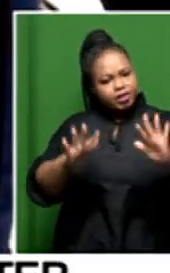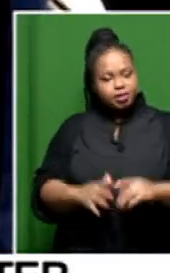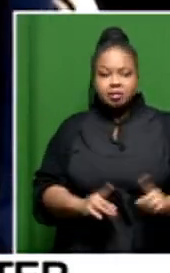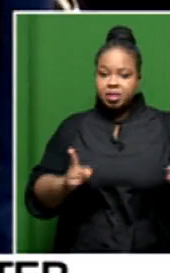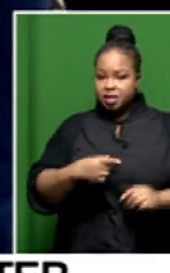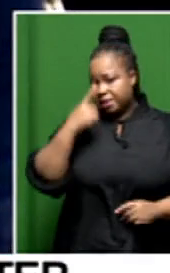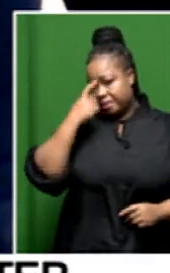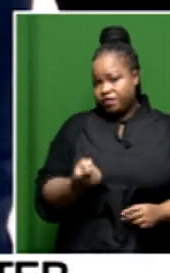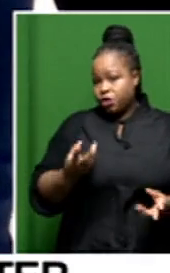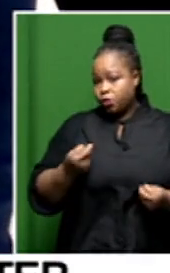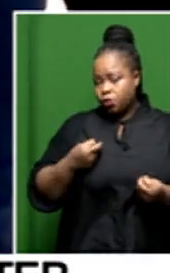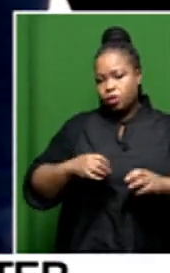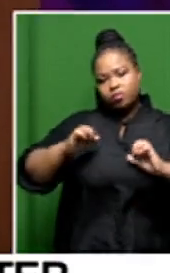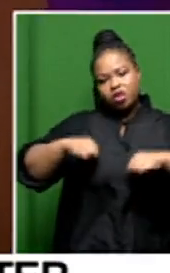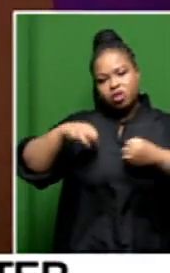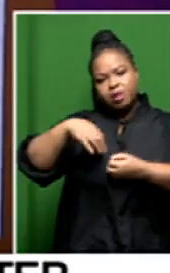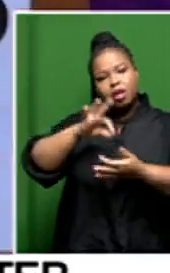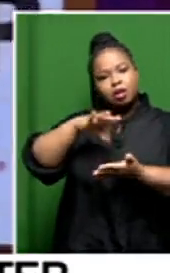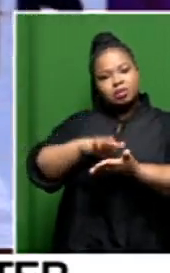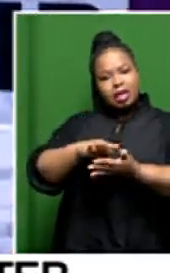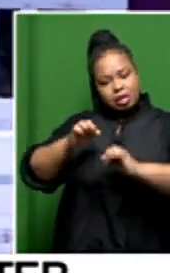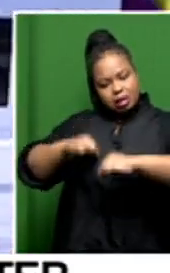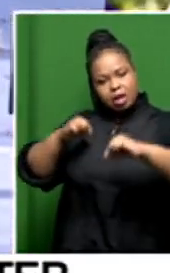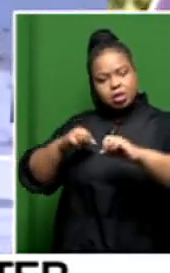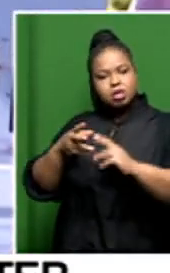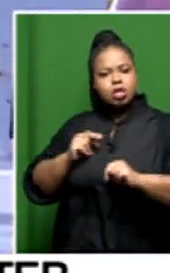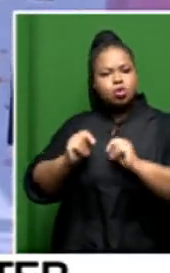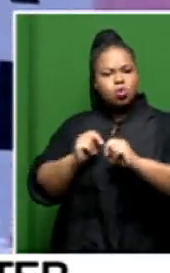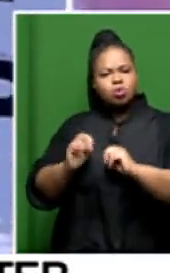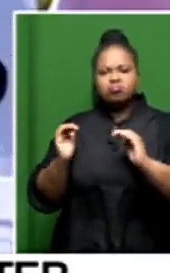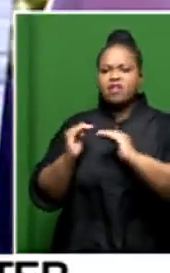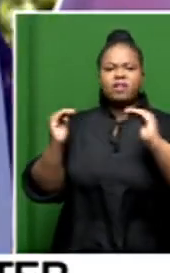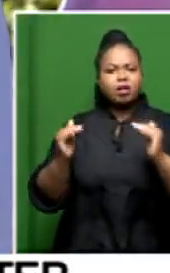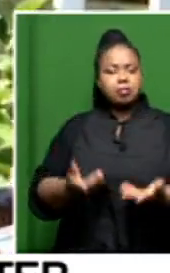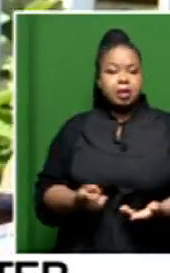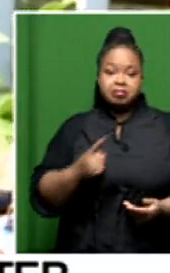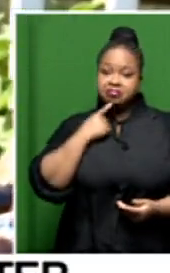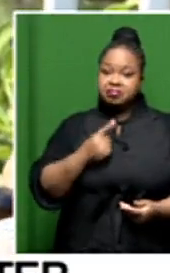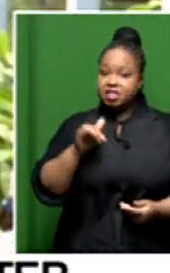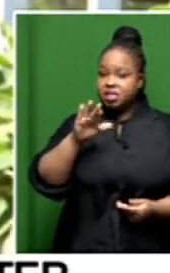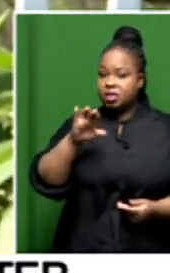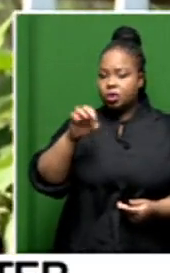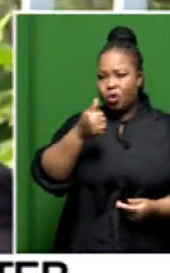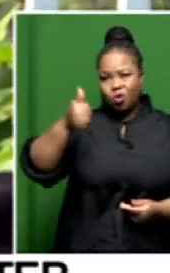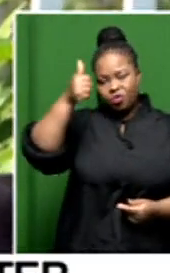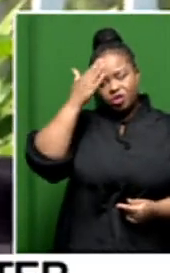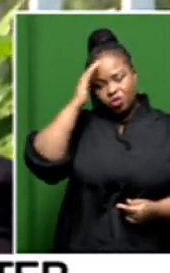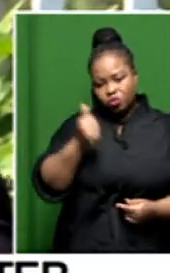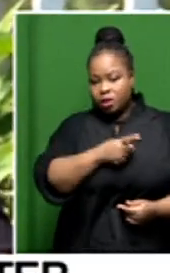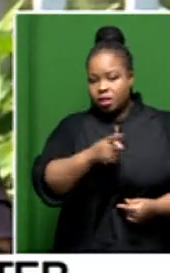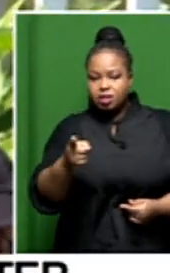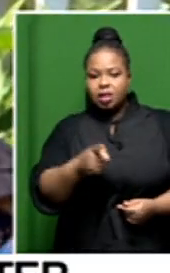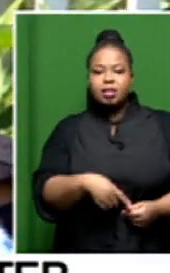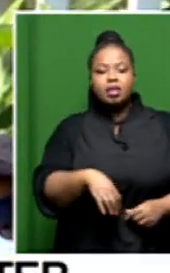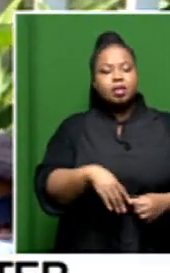that all new agreements were negotiated fairly and equitably. It says the CEO recognizes the hard work and dedication that